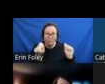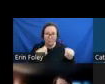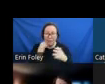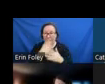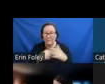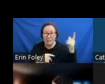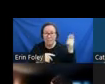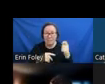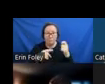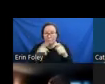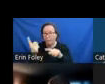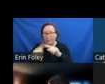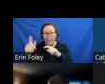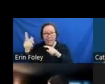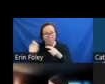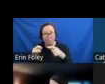used.